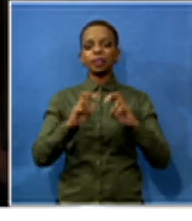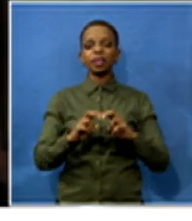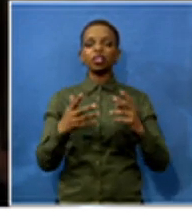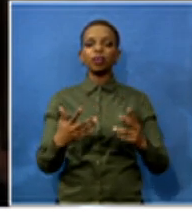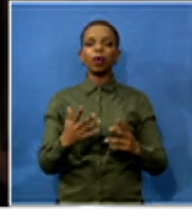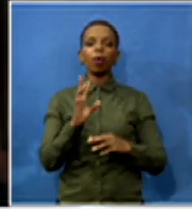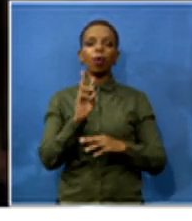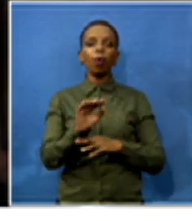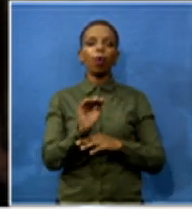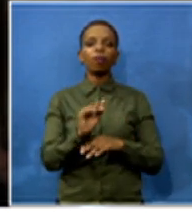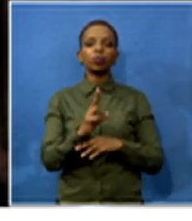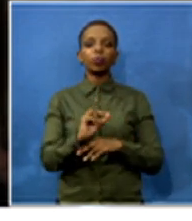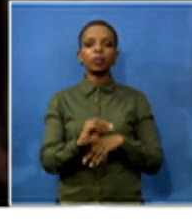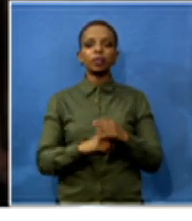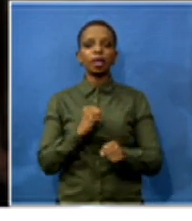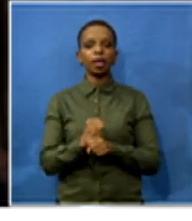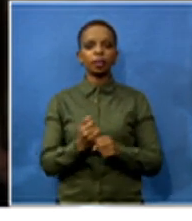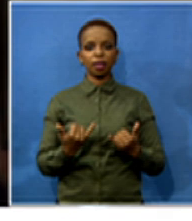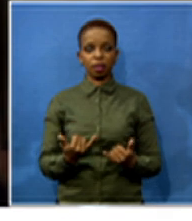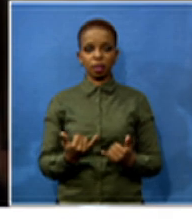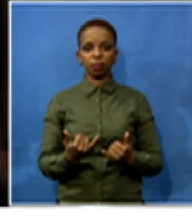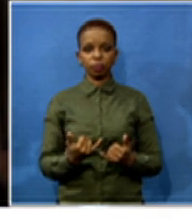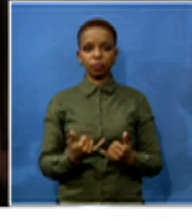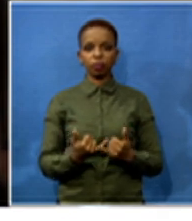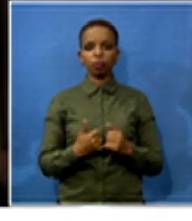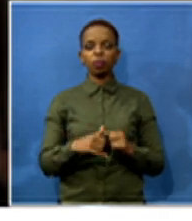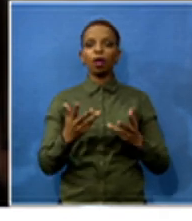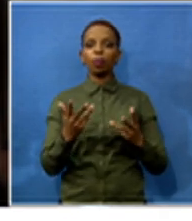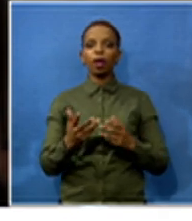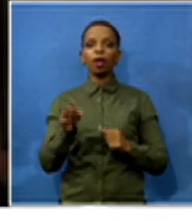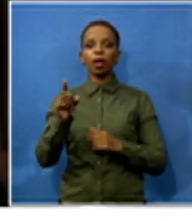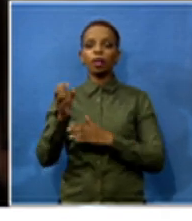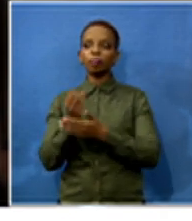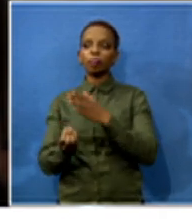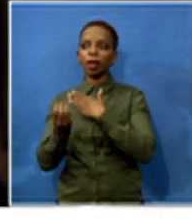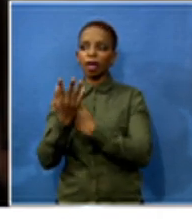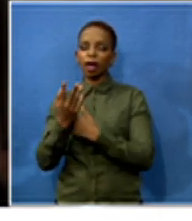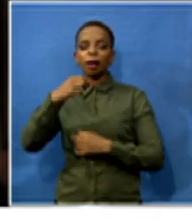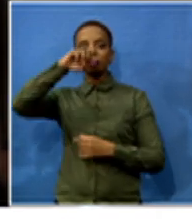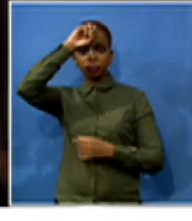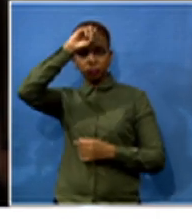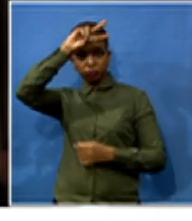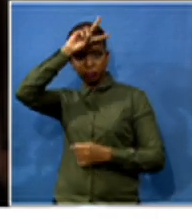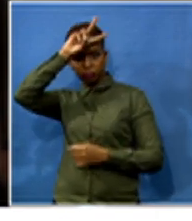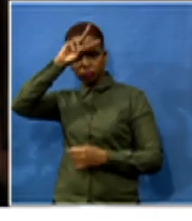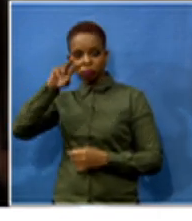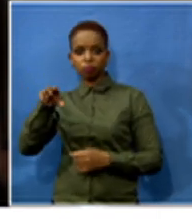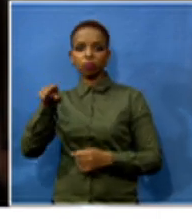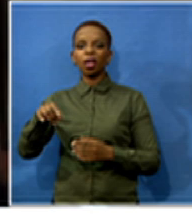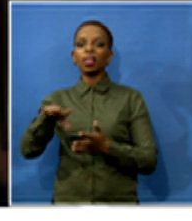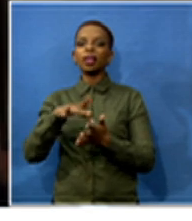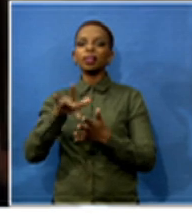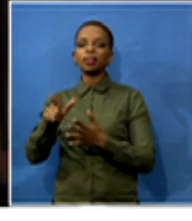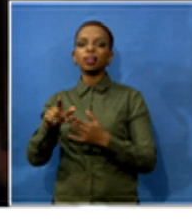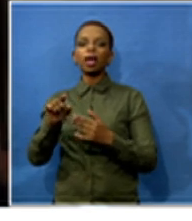one is in Bushbuckridge in Mpumalanga, called Wits Agincourt Center. And that was followed a